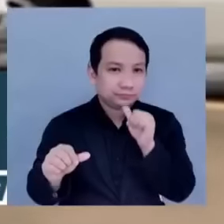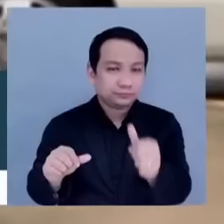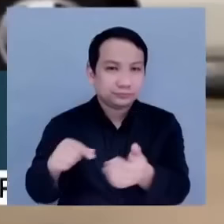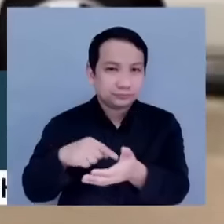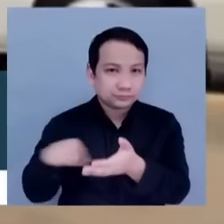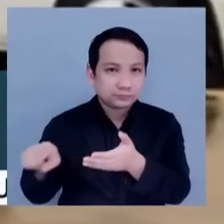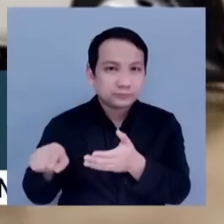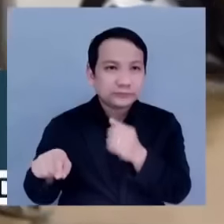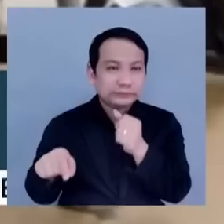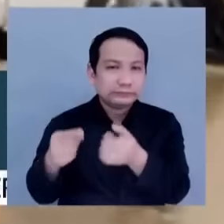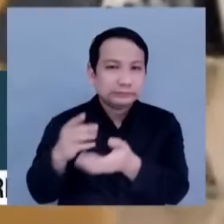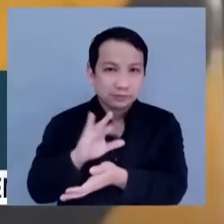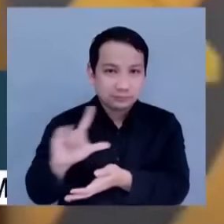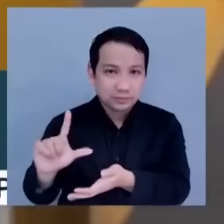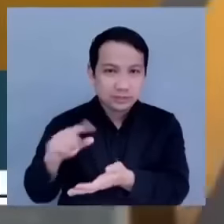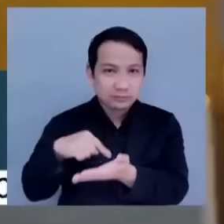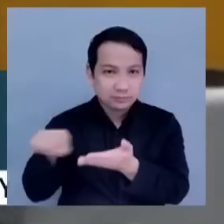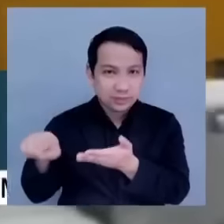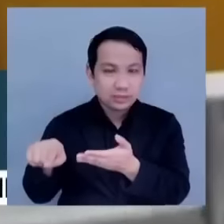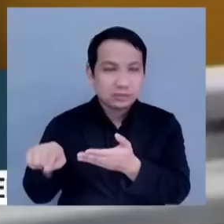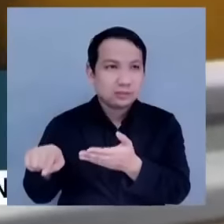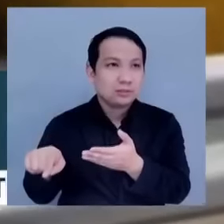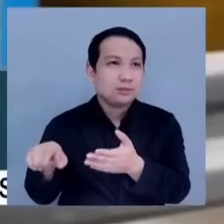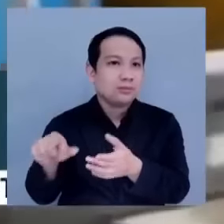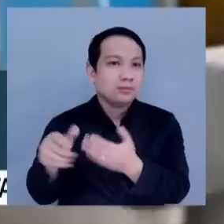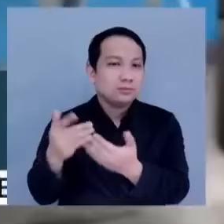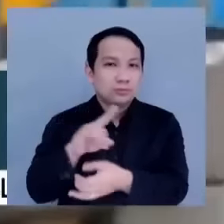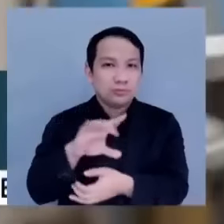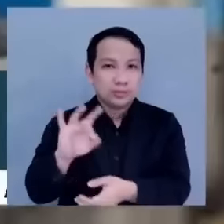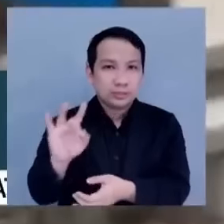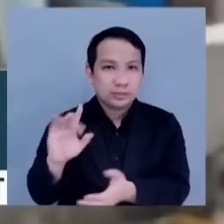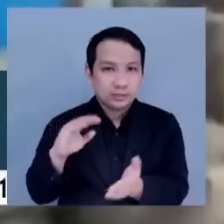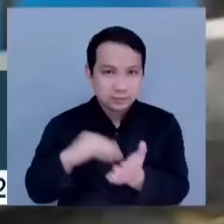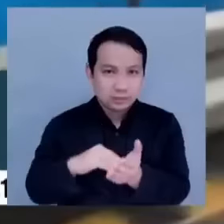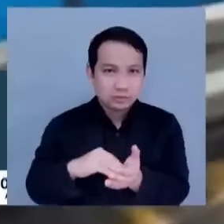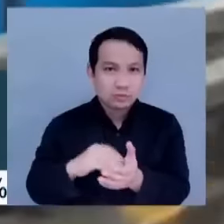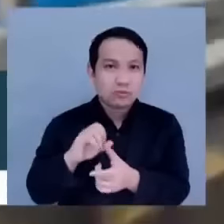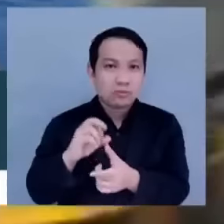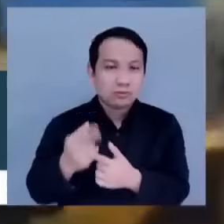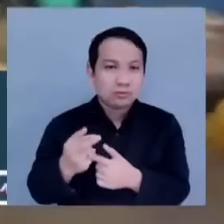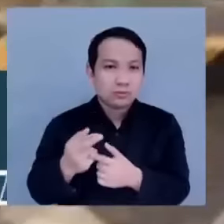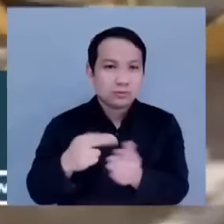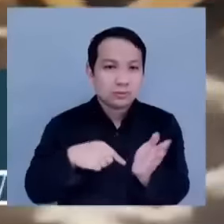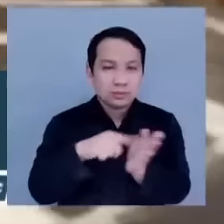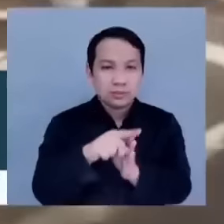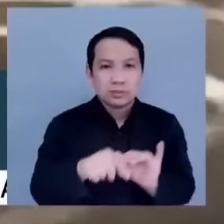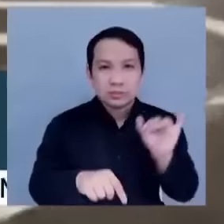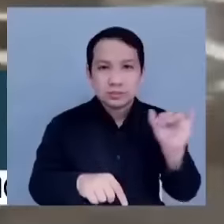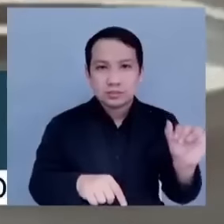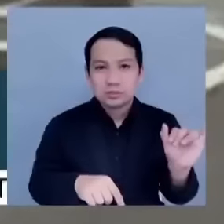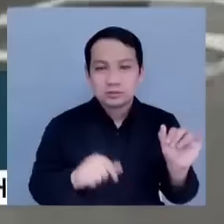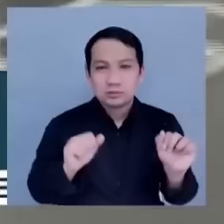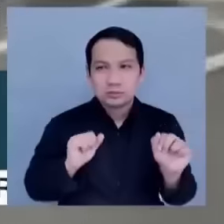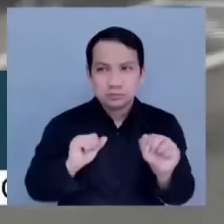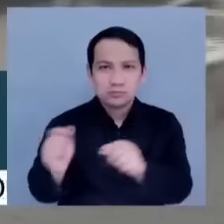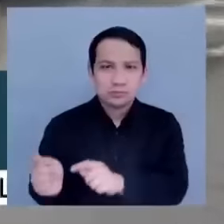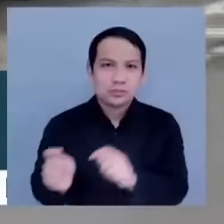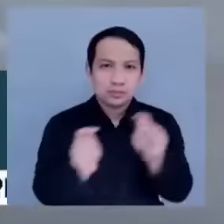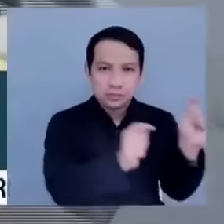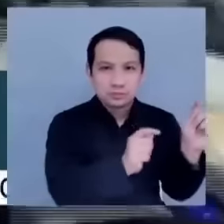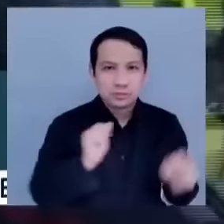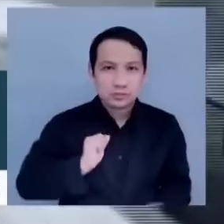whether she post bail for 180,000 pesos, she will also be detained at the Senate because she is